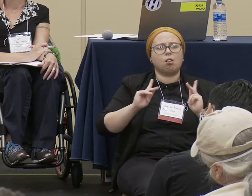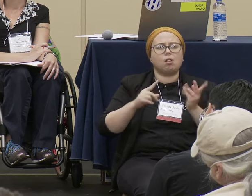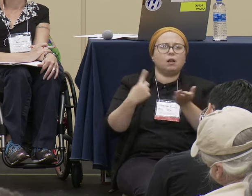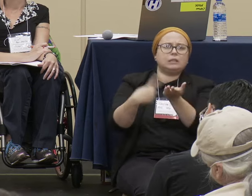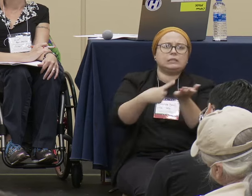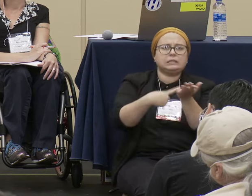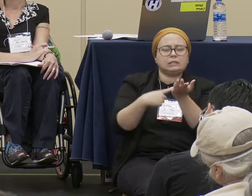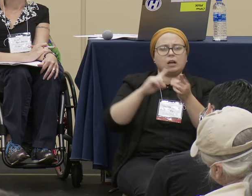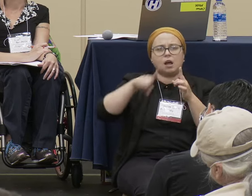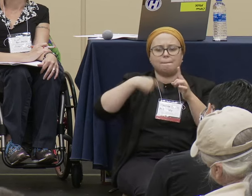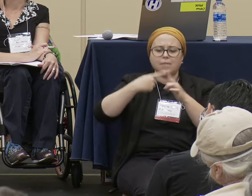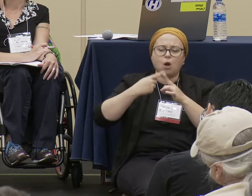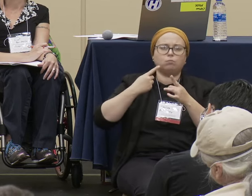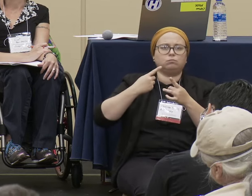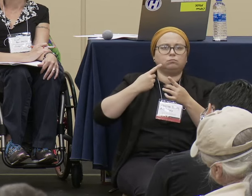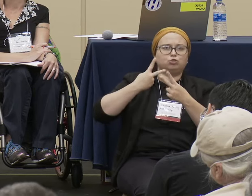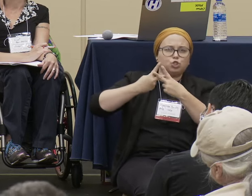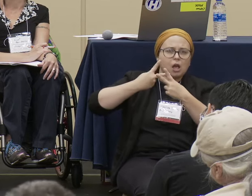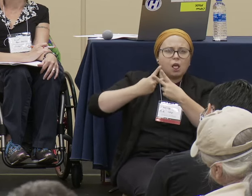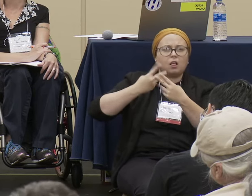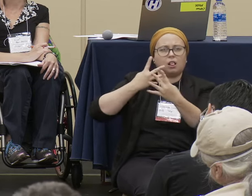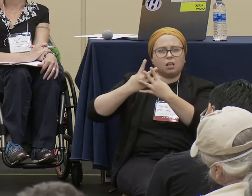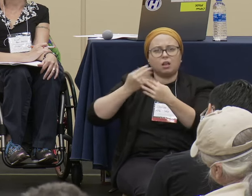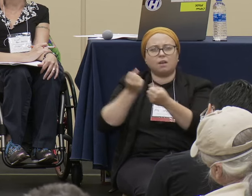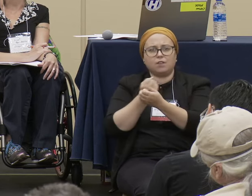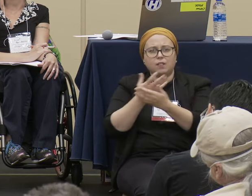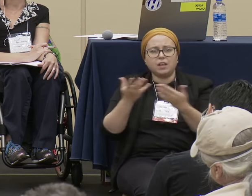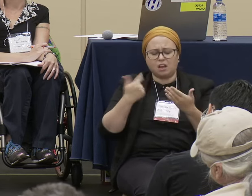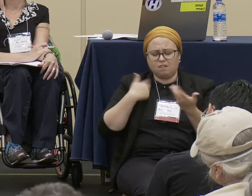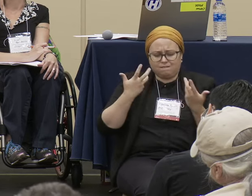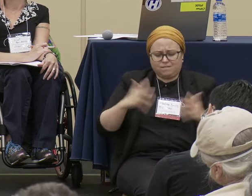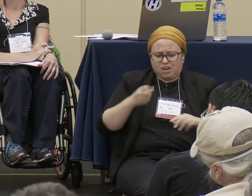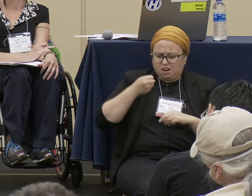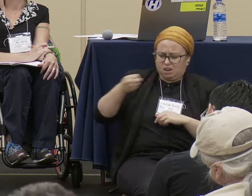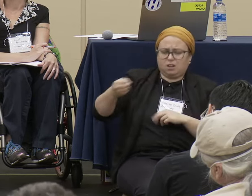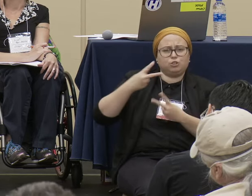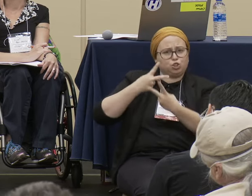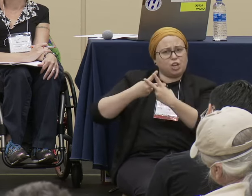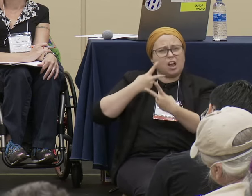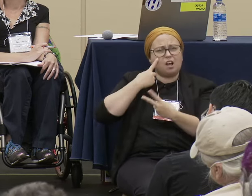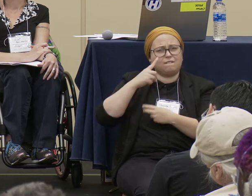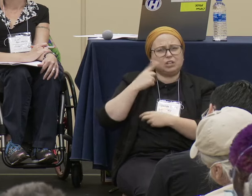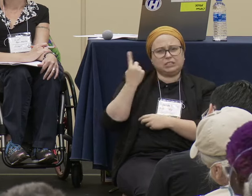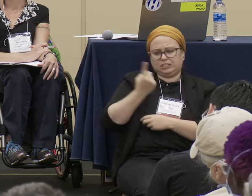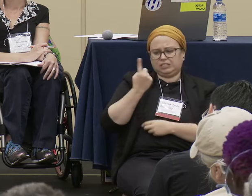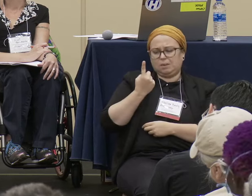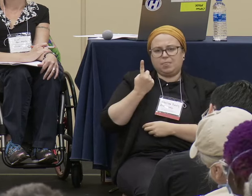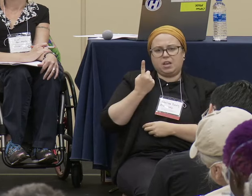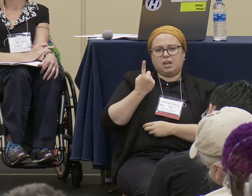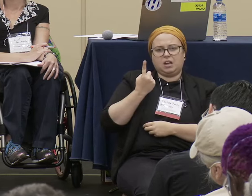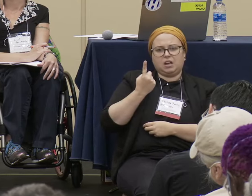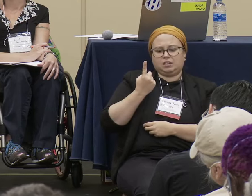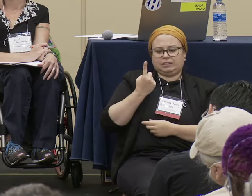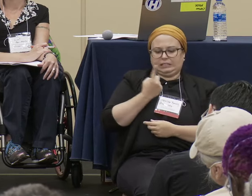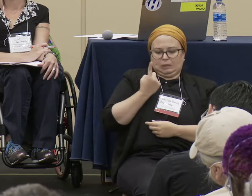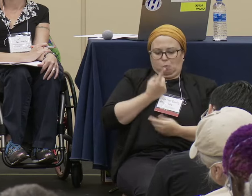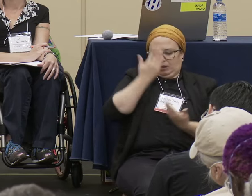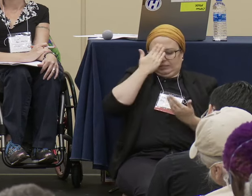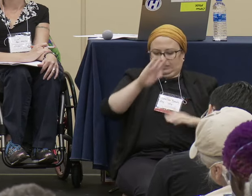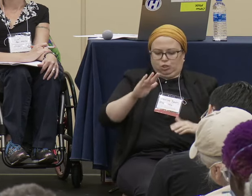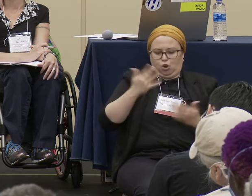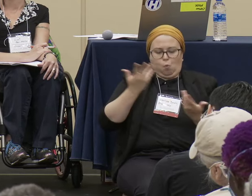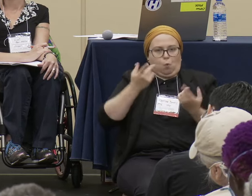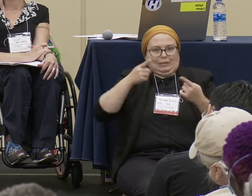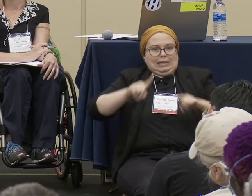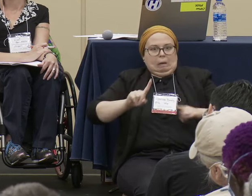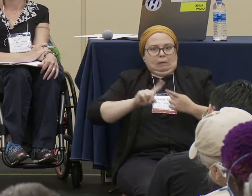about the jails and everything, because I've gone to jail, you know, for something that didn't know what was going on with me and how they